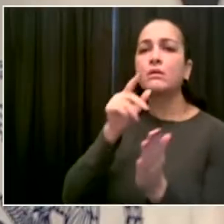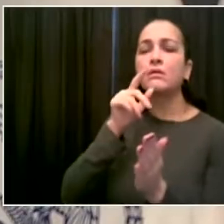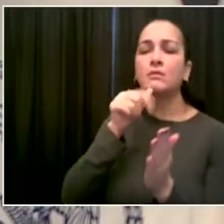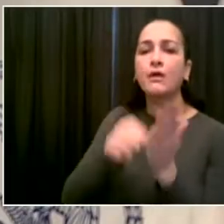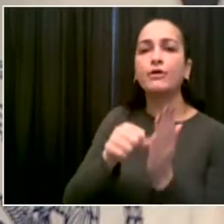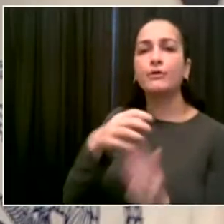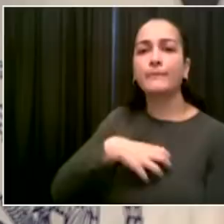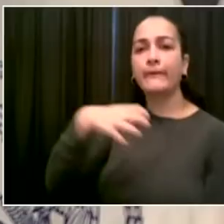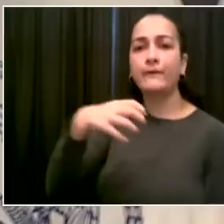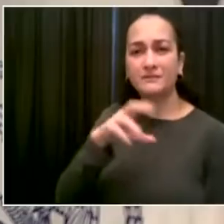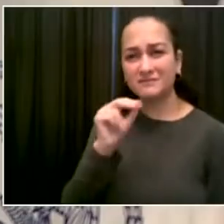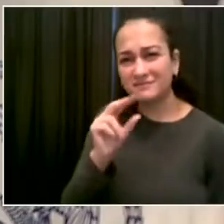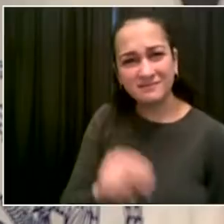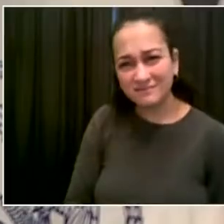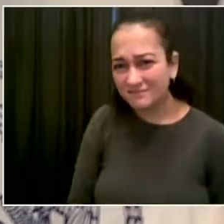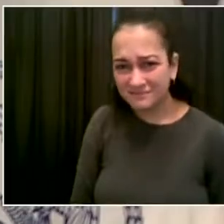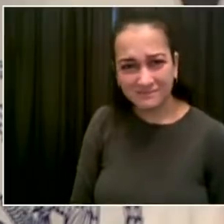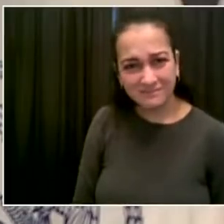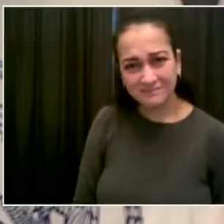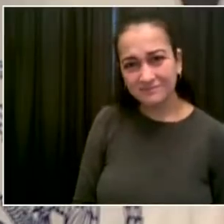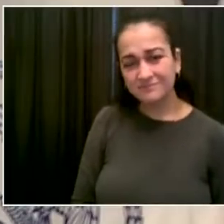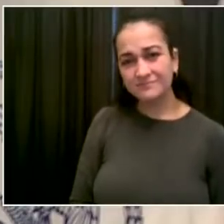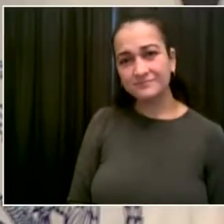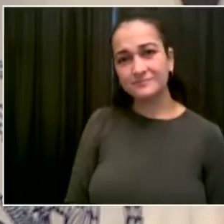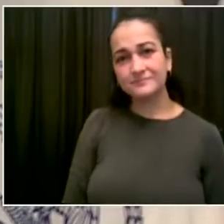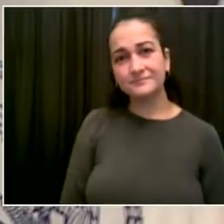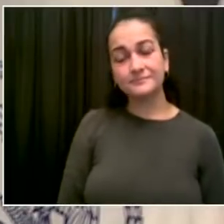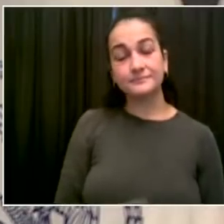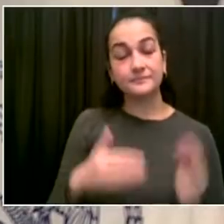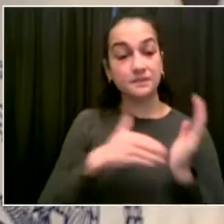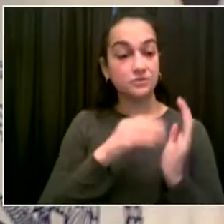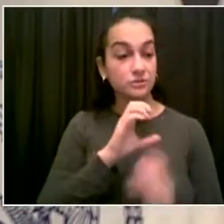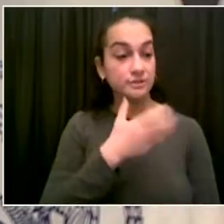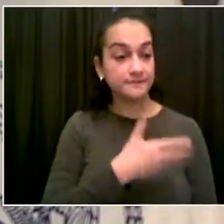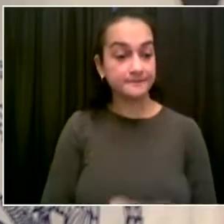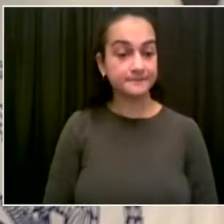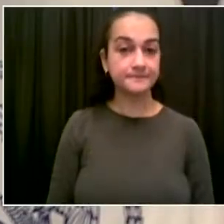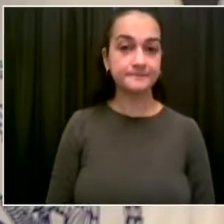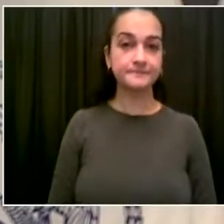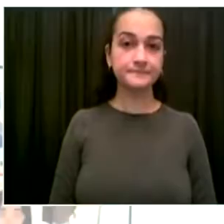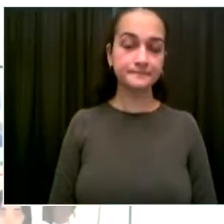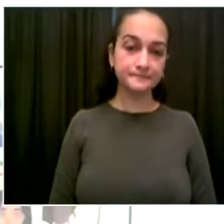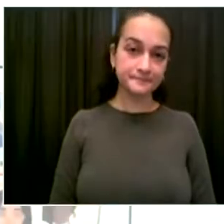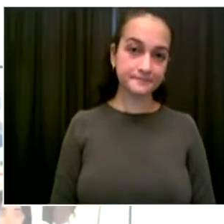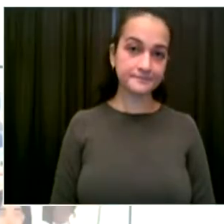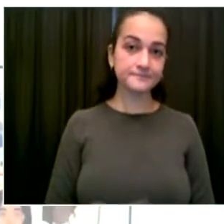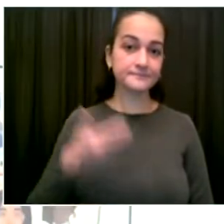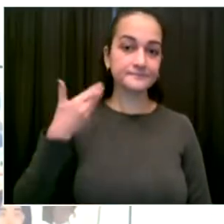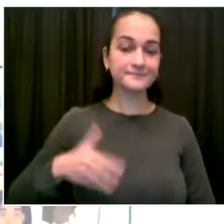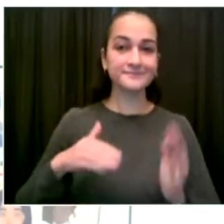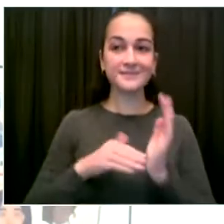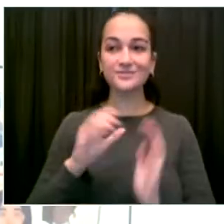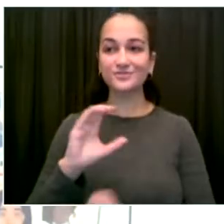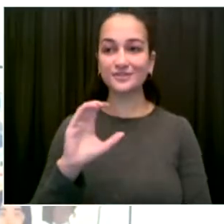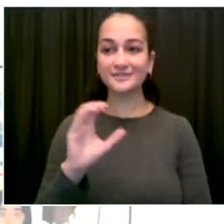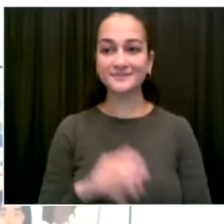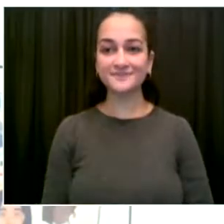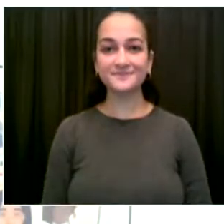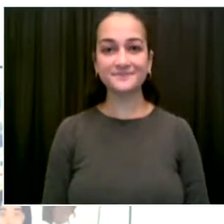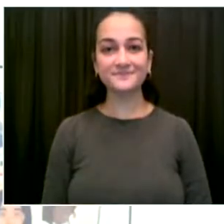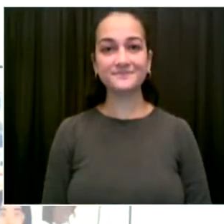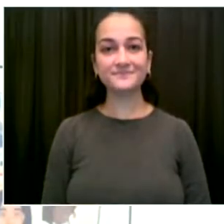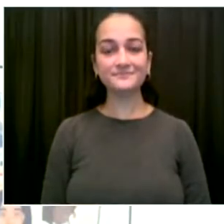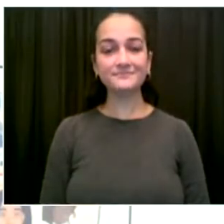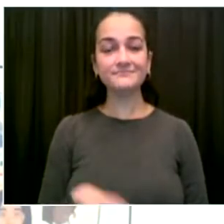over to you. Thank you very much, sir. I'll just add that, of course, I care deeply about the health and